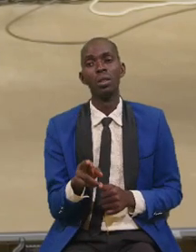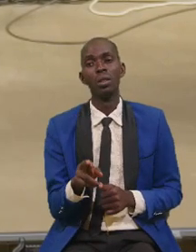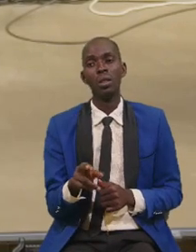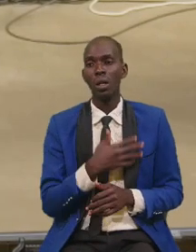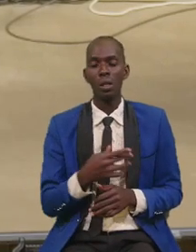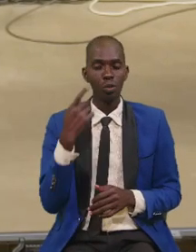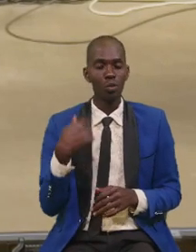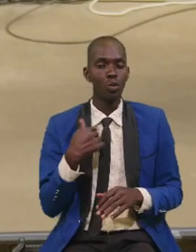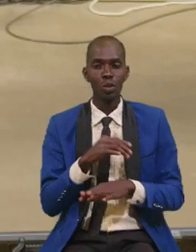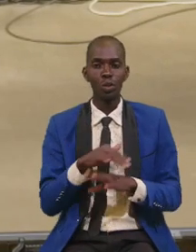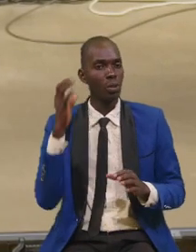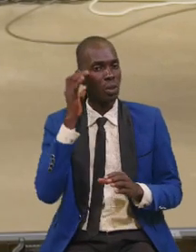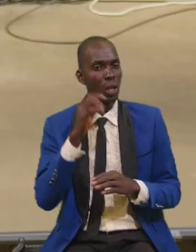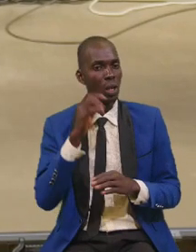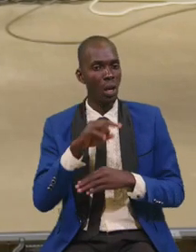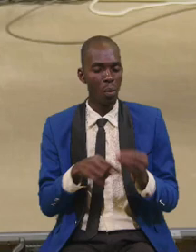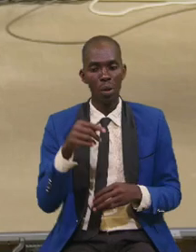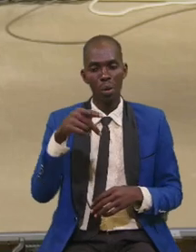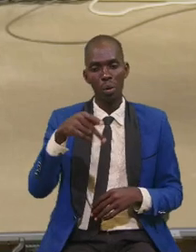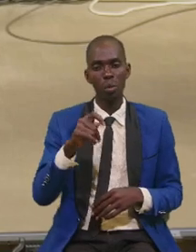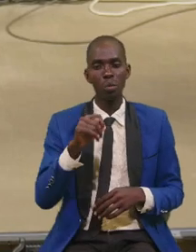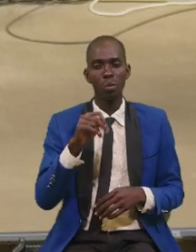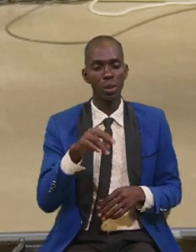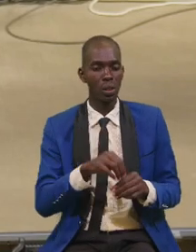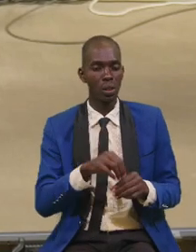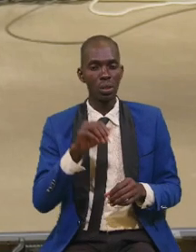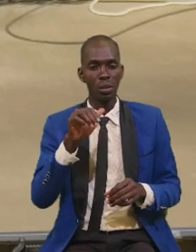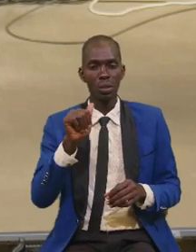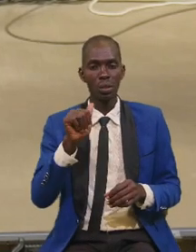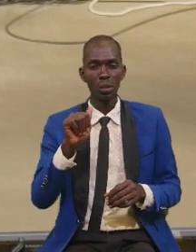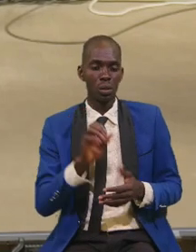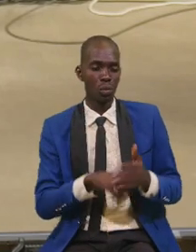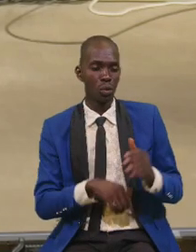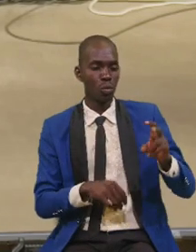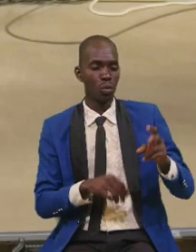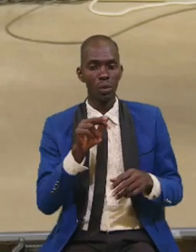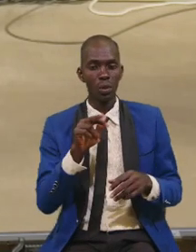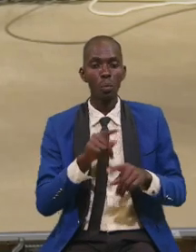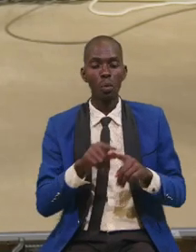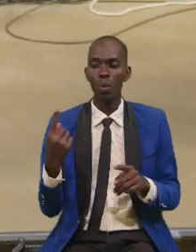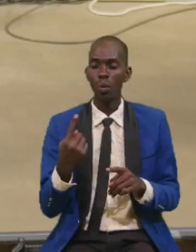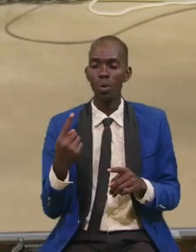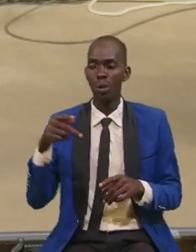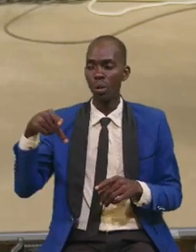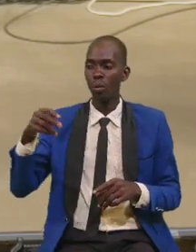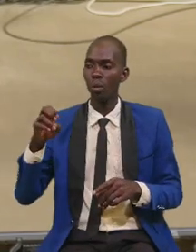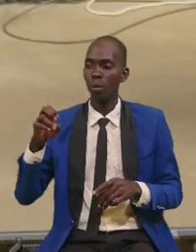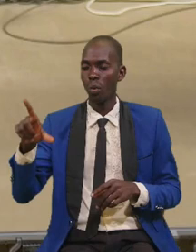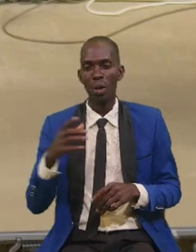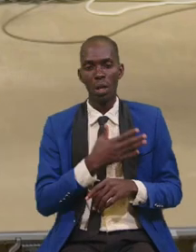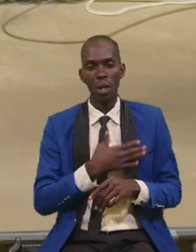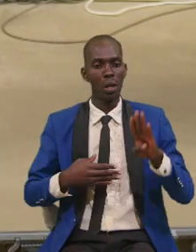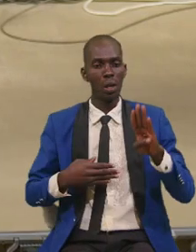chapter 12, chapter 13, Paul and Barnabas. Chapter 14 is Paul.